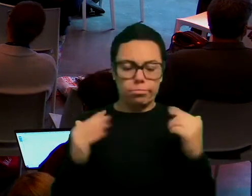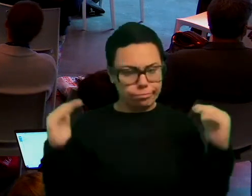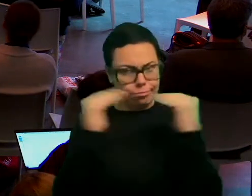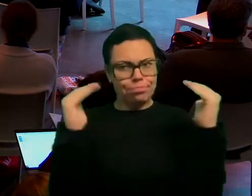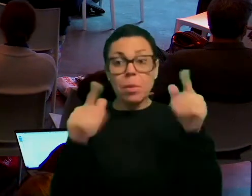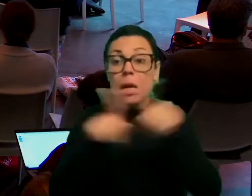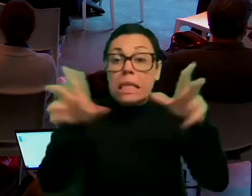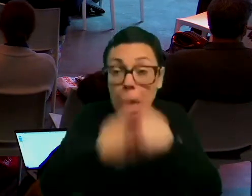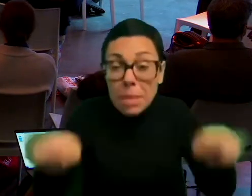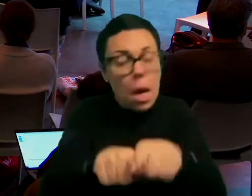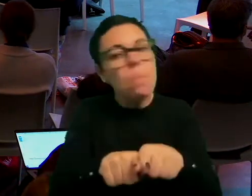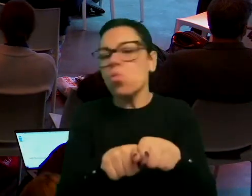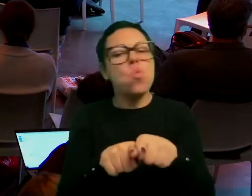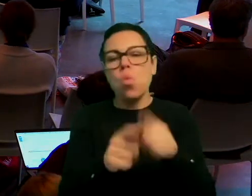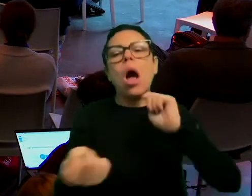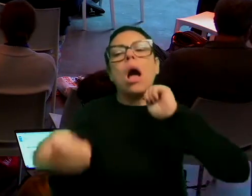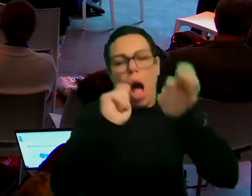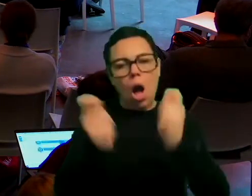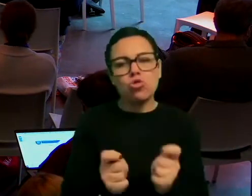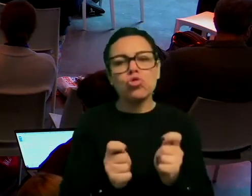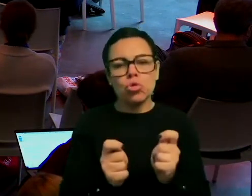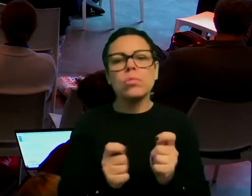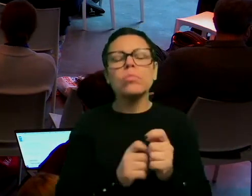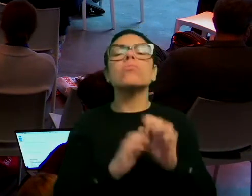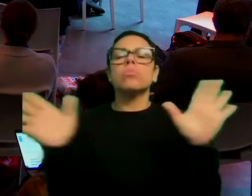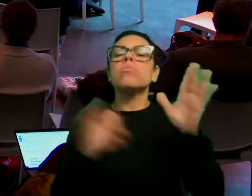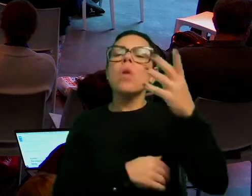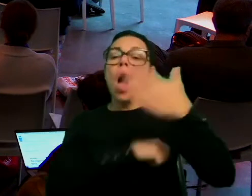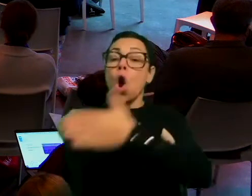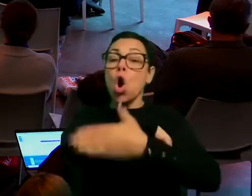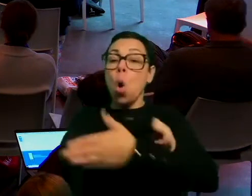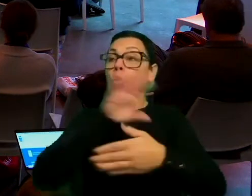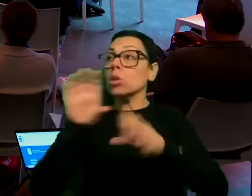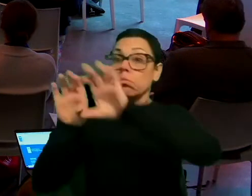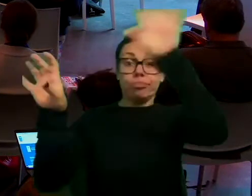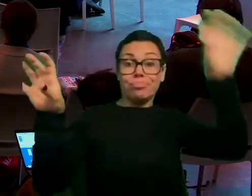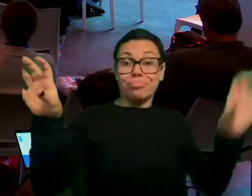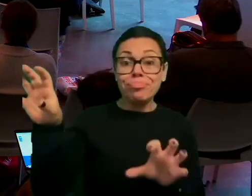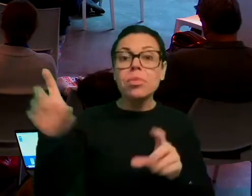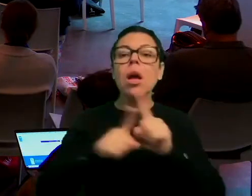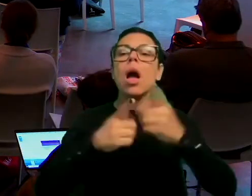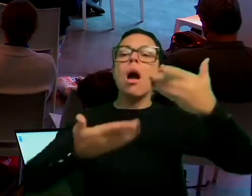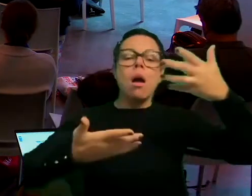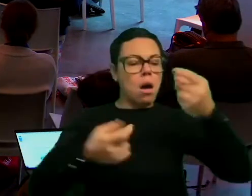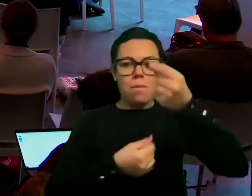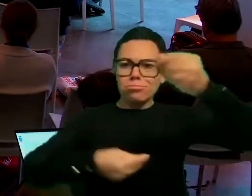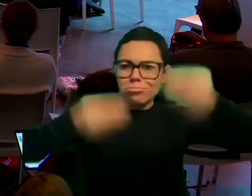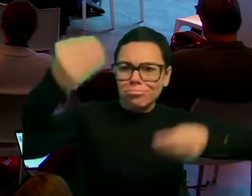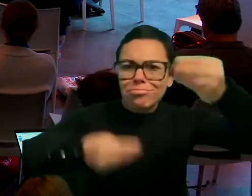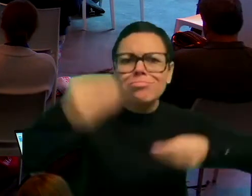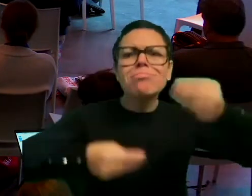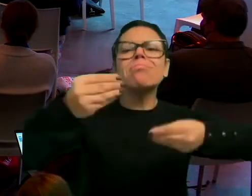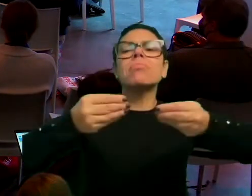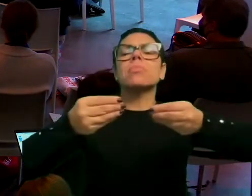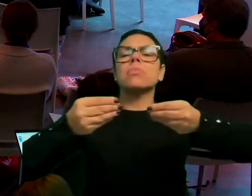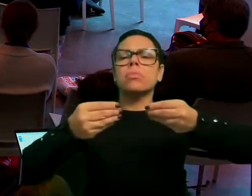work with several countries, work with several levels of administrations. We have national, regional, local. We